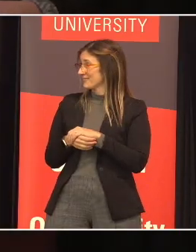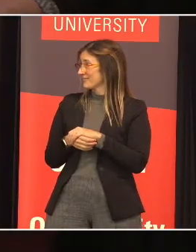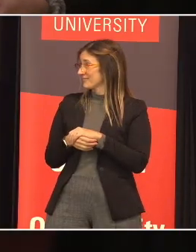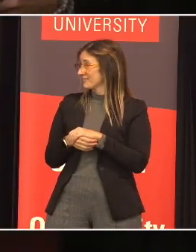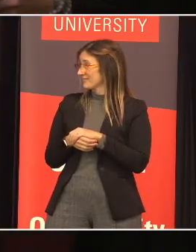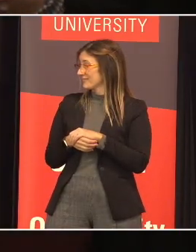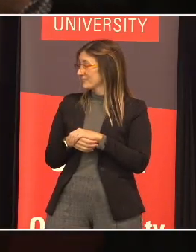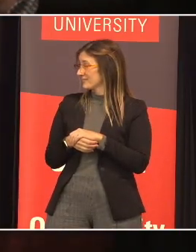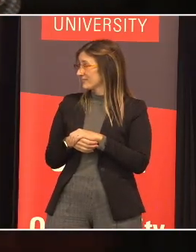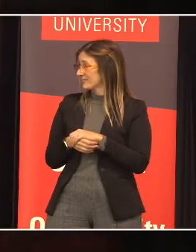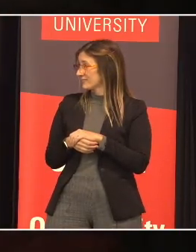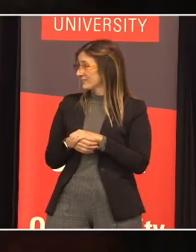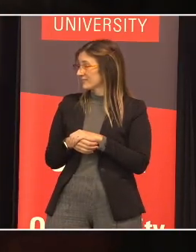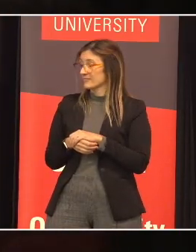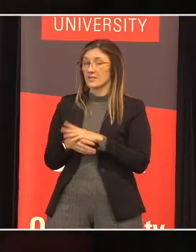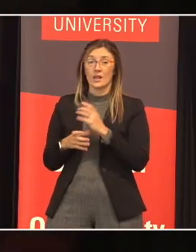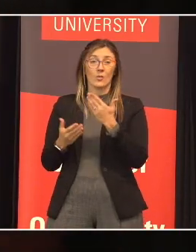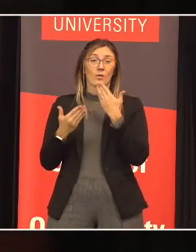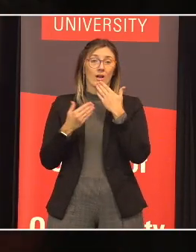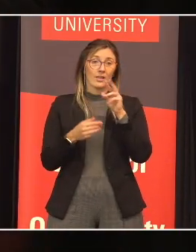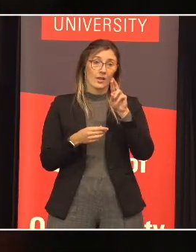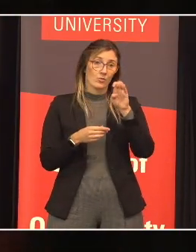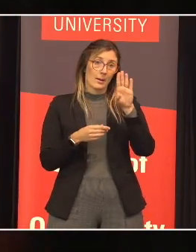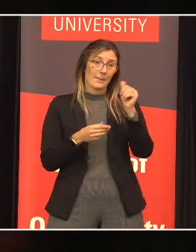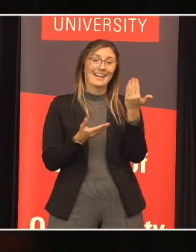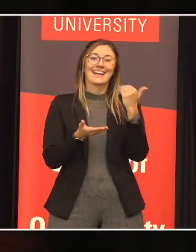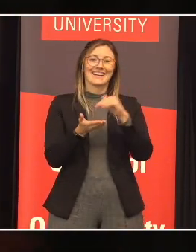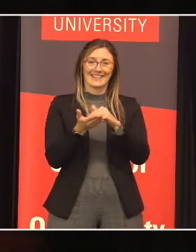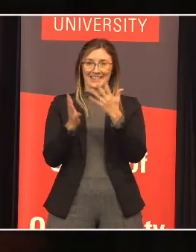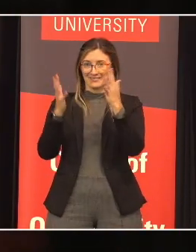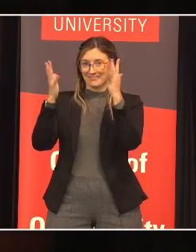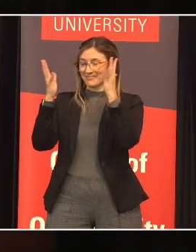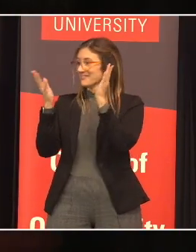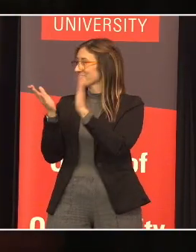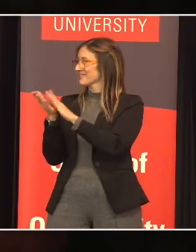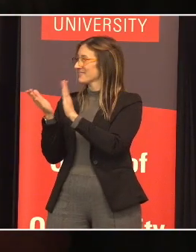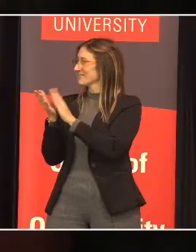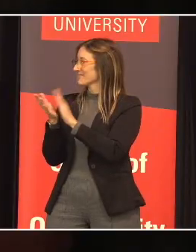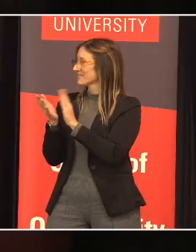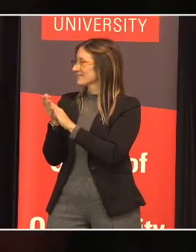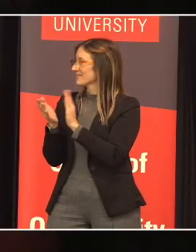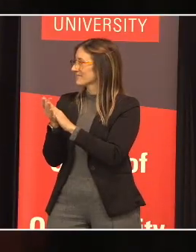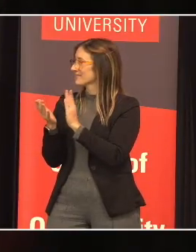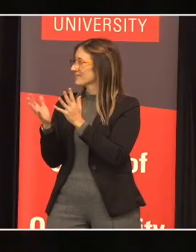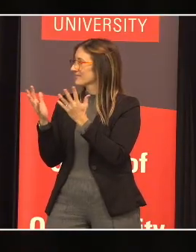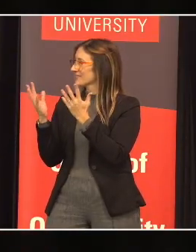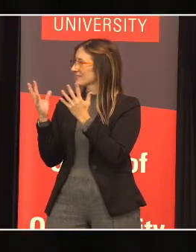So do you want to thank Rebecca one more time? I feel like I was learning so much.